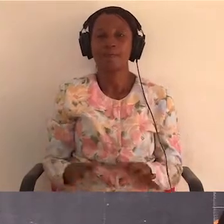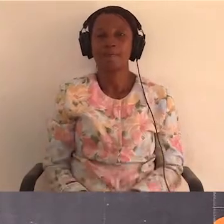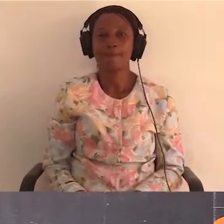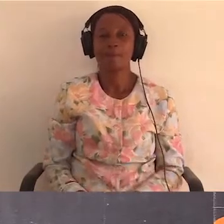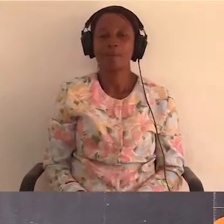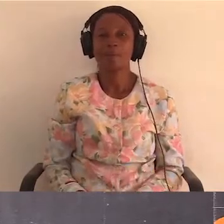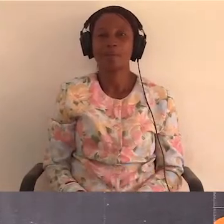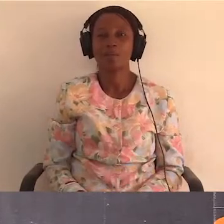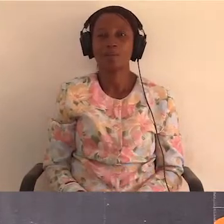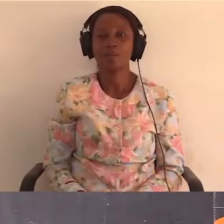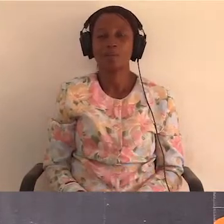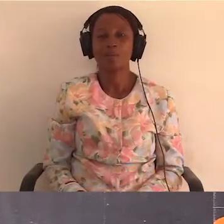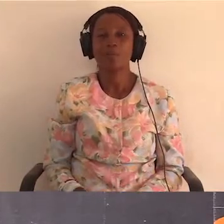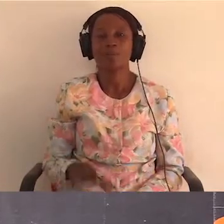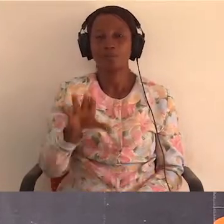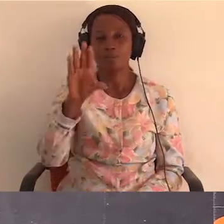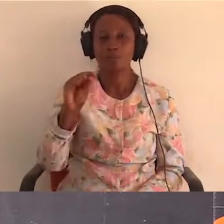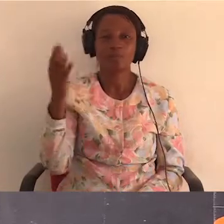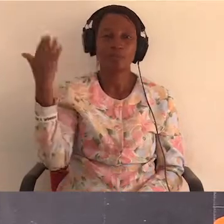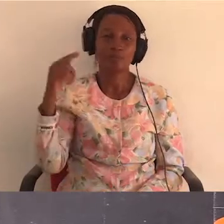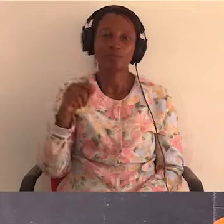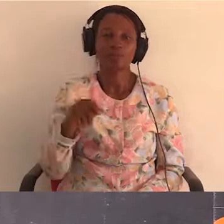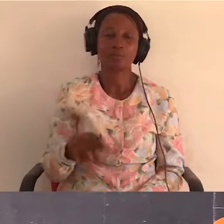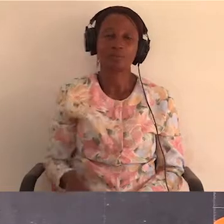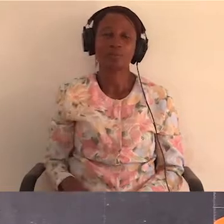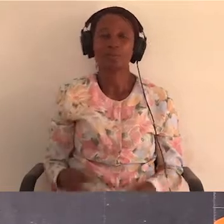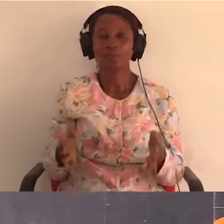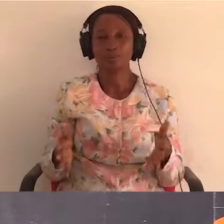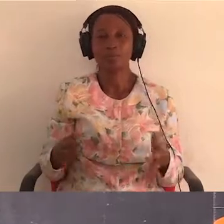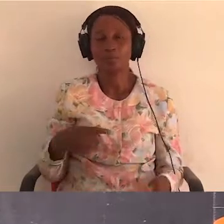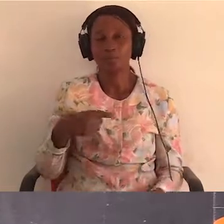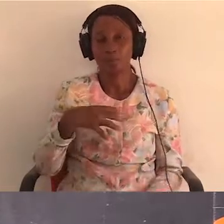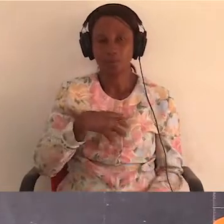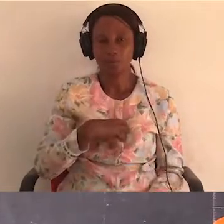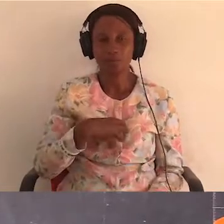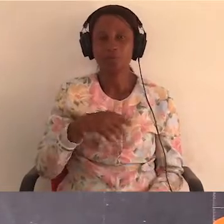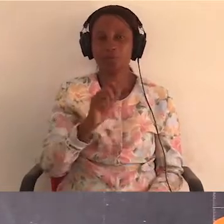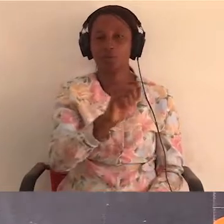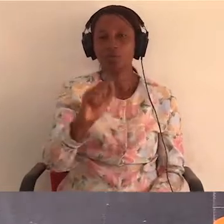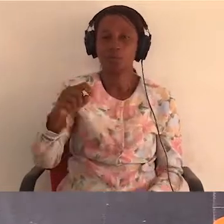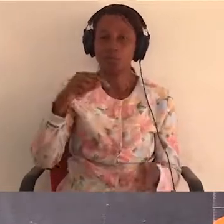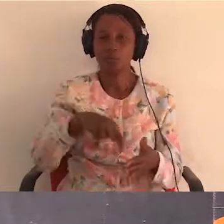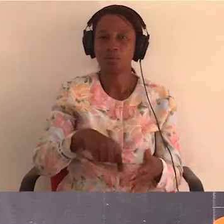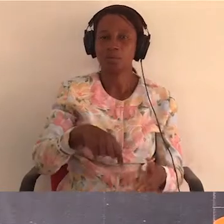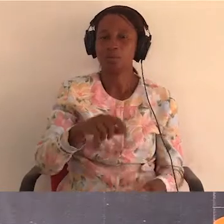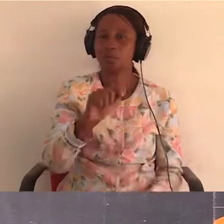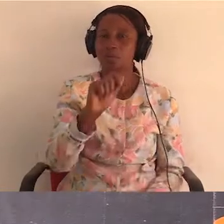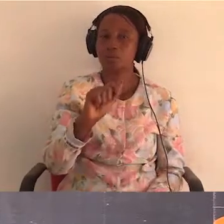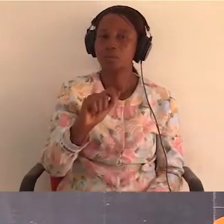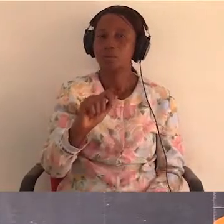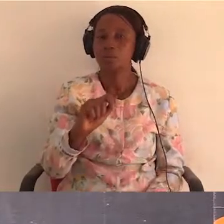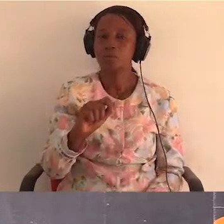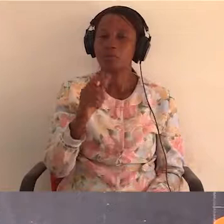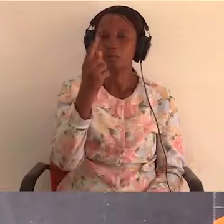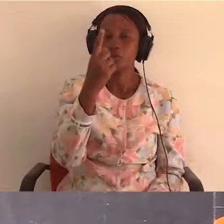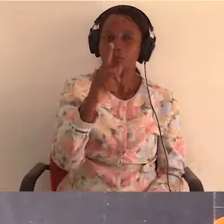Now, we have done that. Now I want you to write it in your books. So you write it